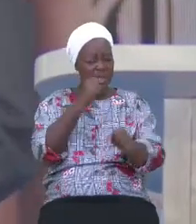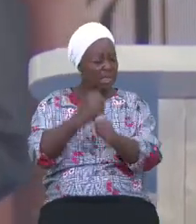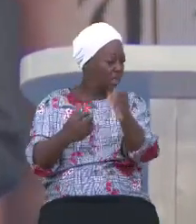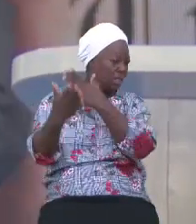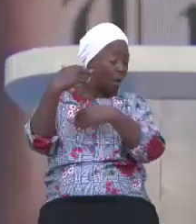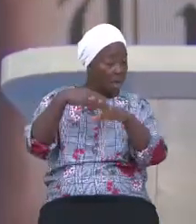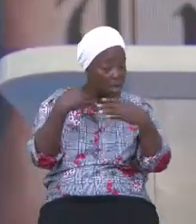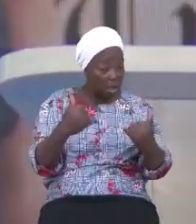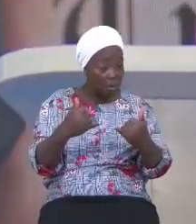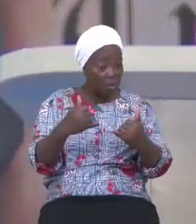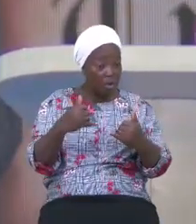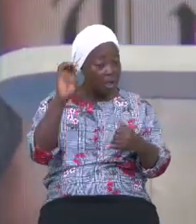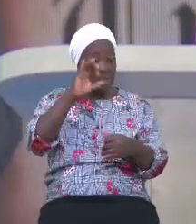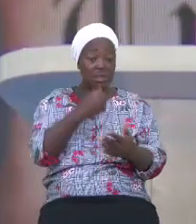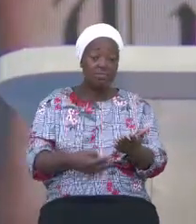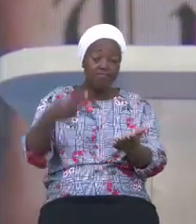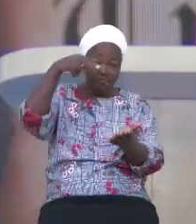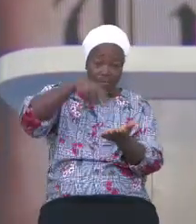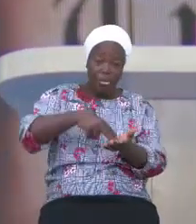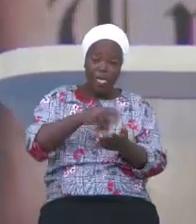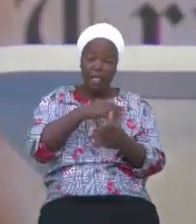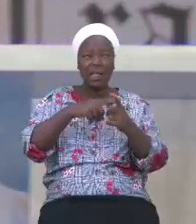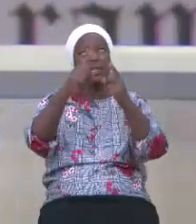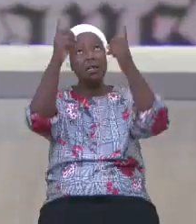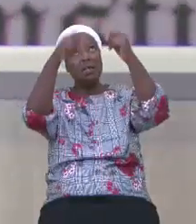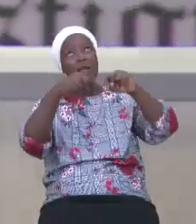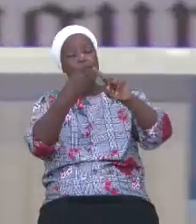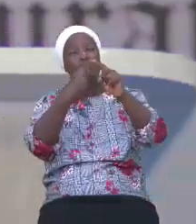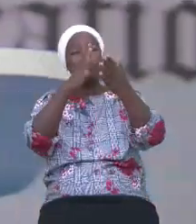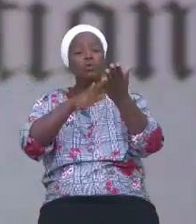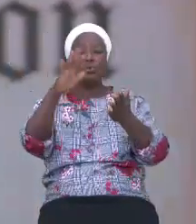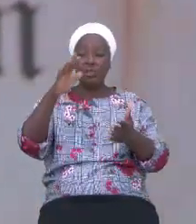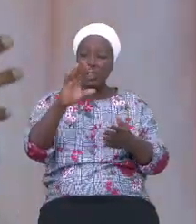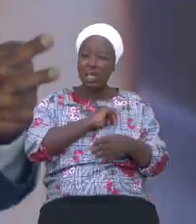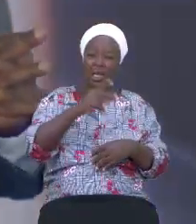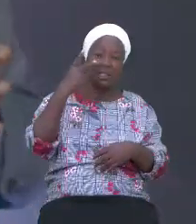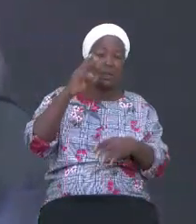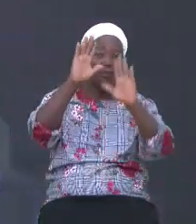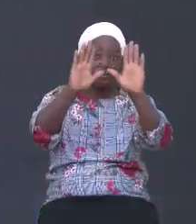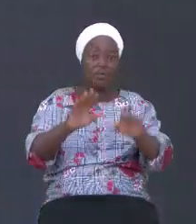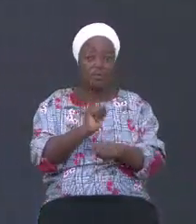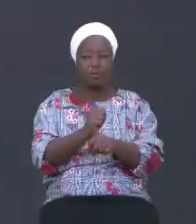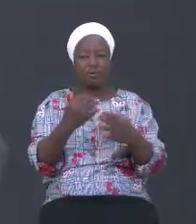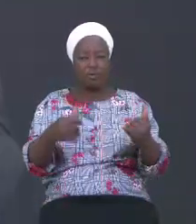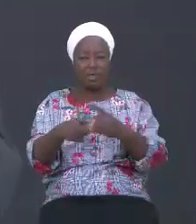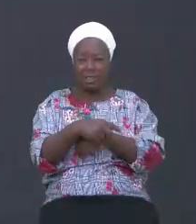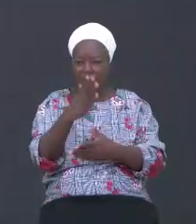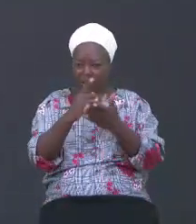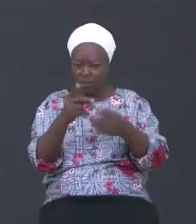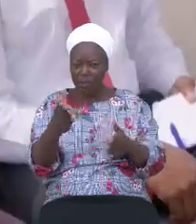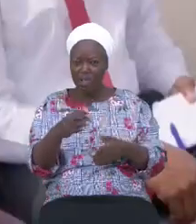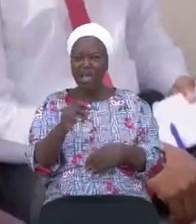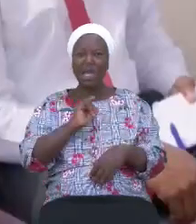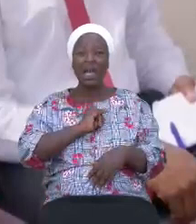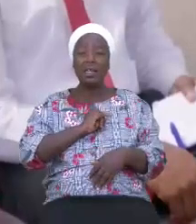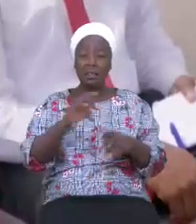now he's risen. And he came from glory. I see miracle today. Somebody there, I see miracle